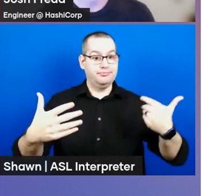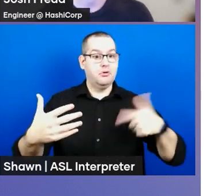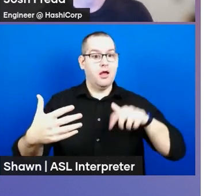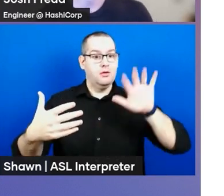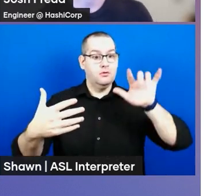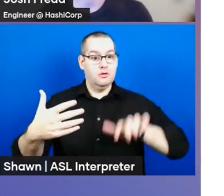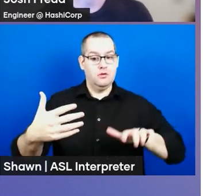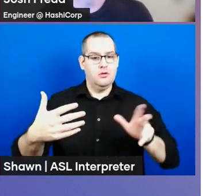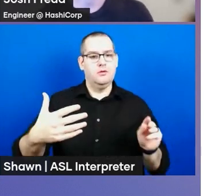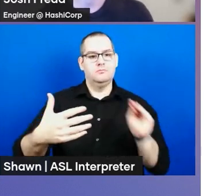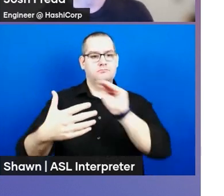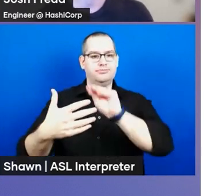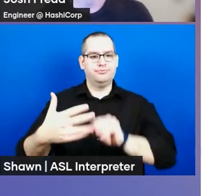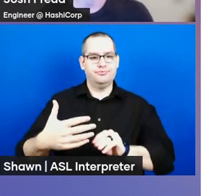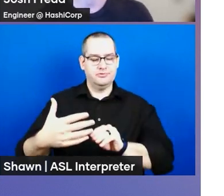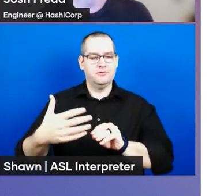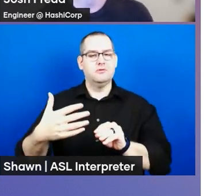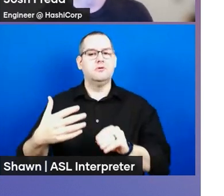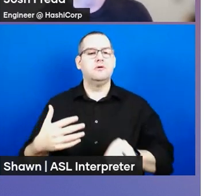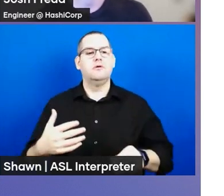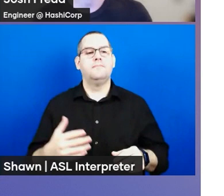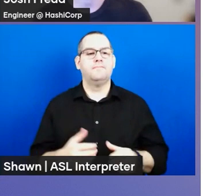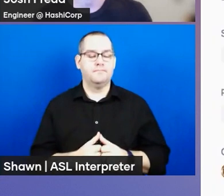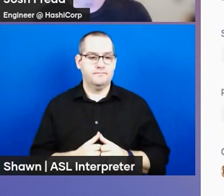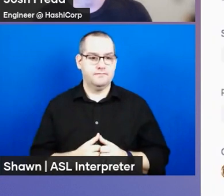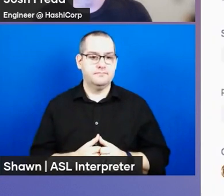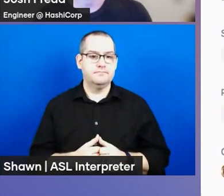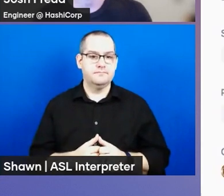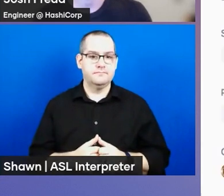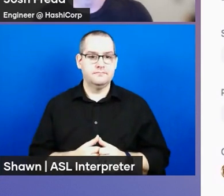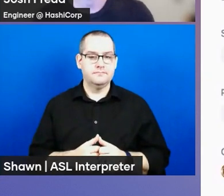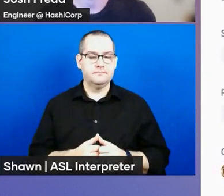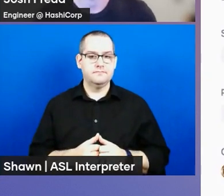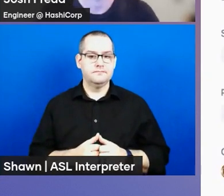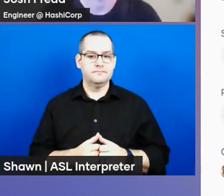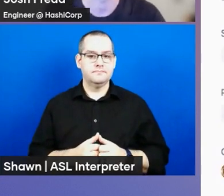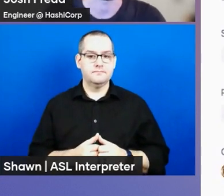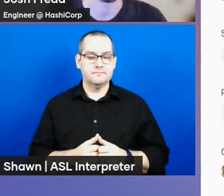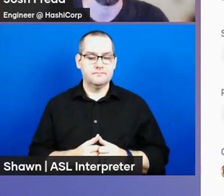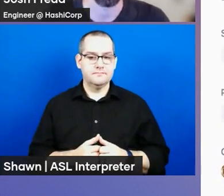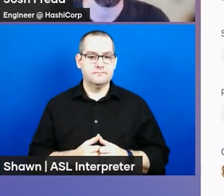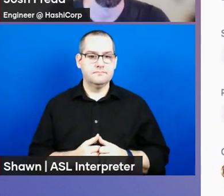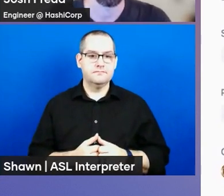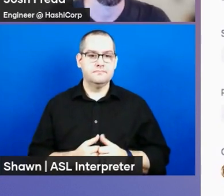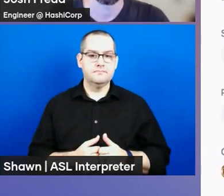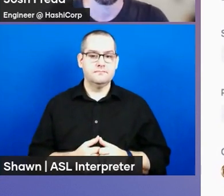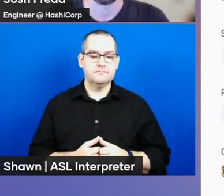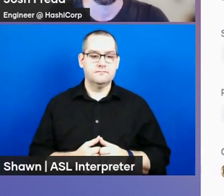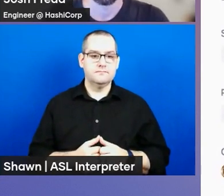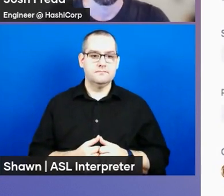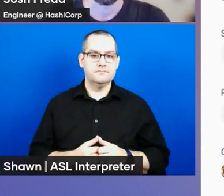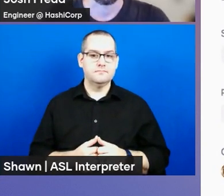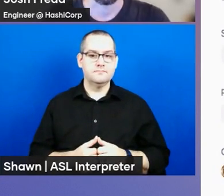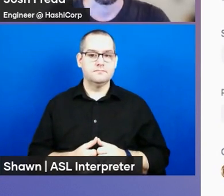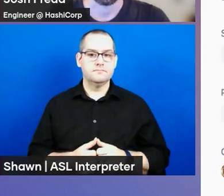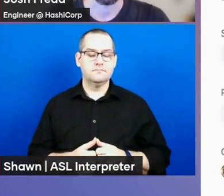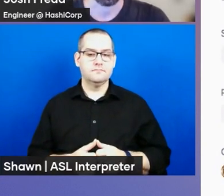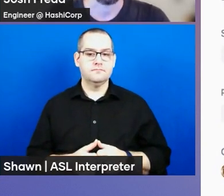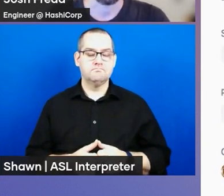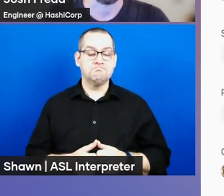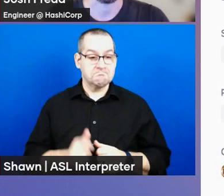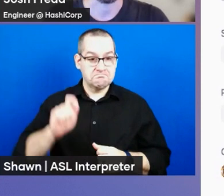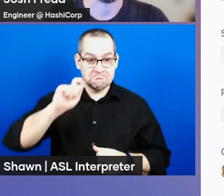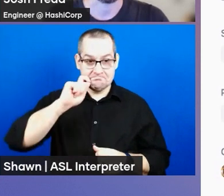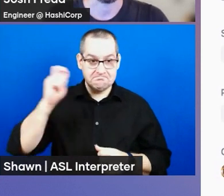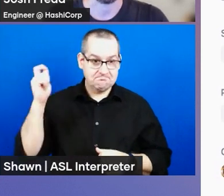repopulating the document header with the metadata that you've provided into Hermes. Cool, so now we